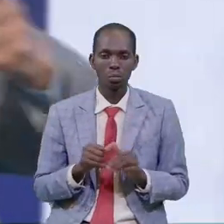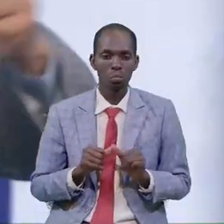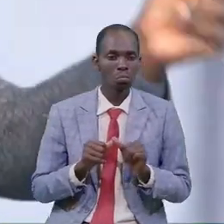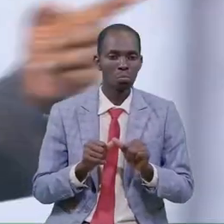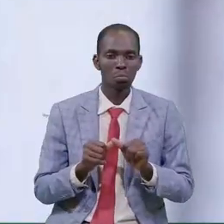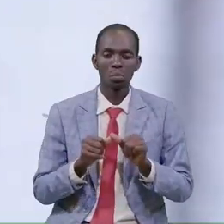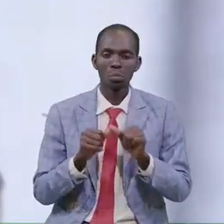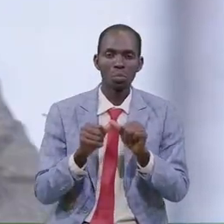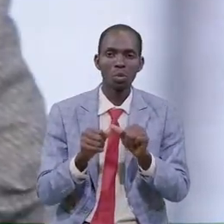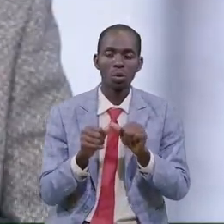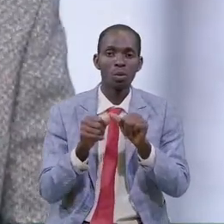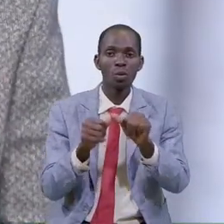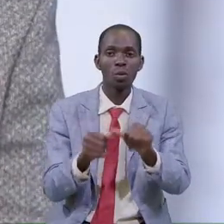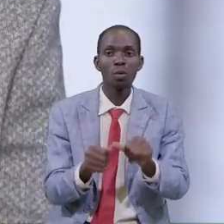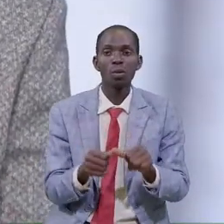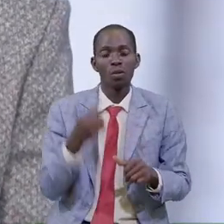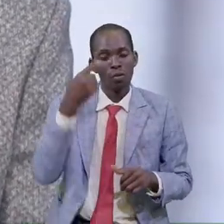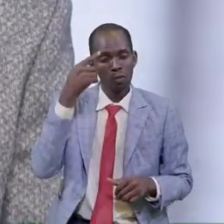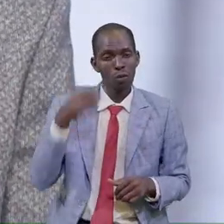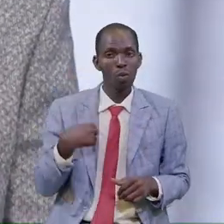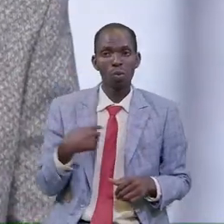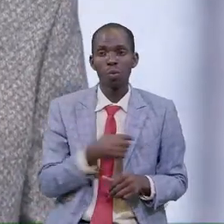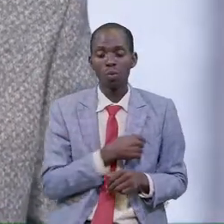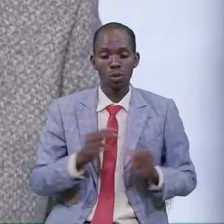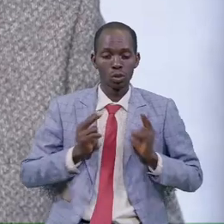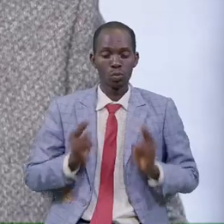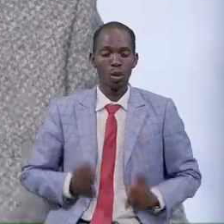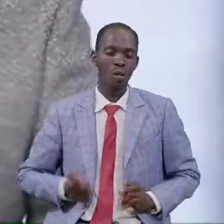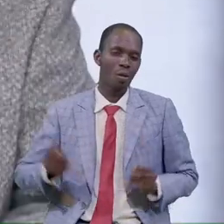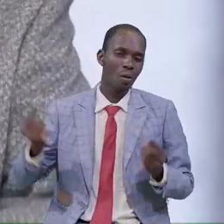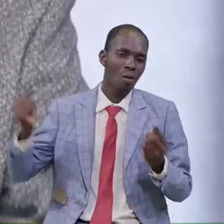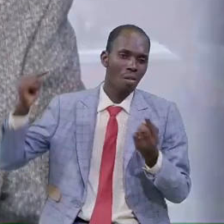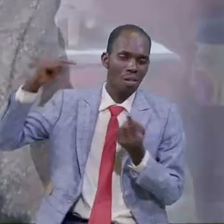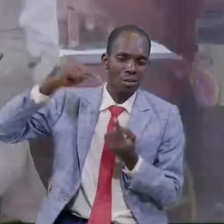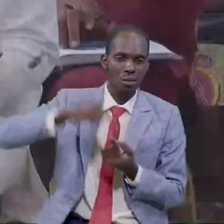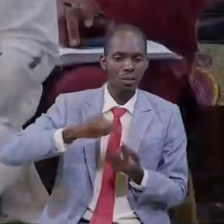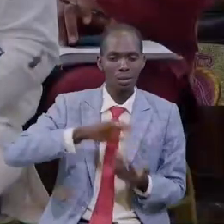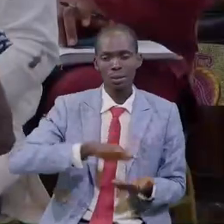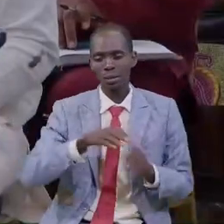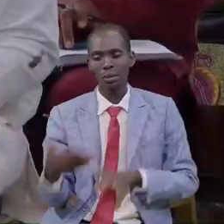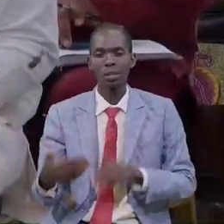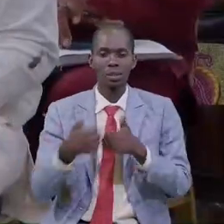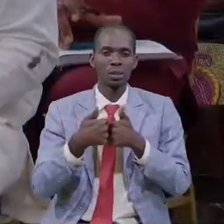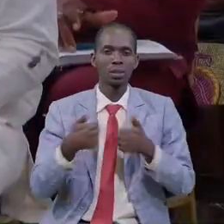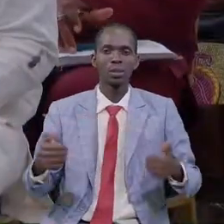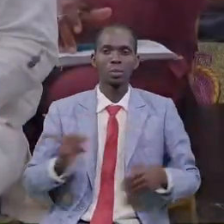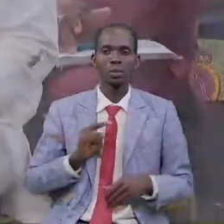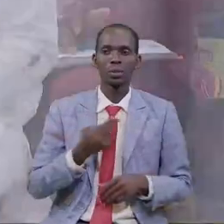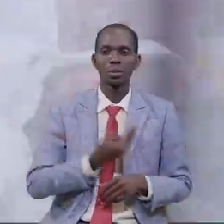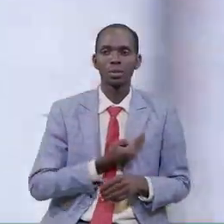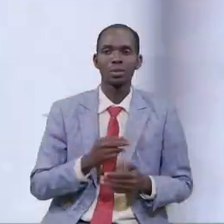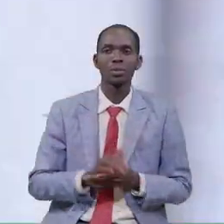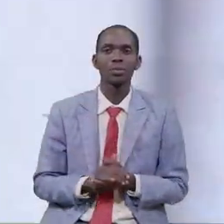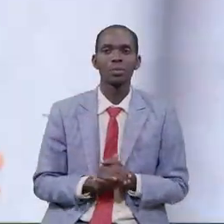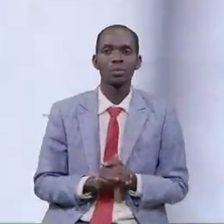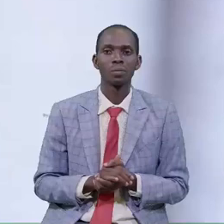we human beings, until death do us part. Pour nous les humains, l'alliance là continue jusqu'à ce que the